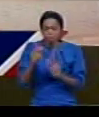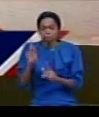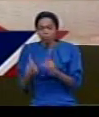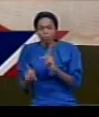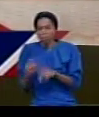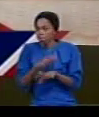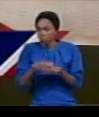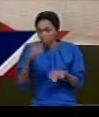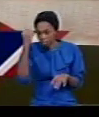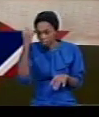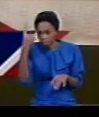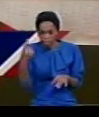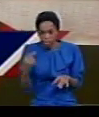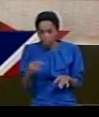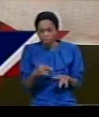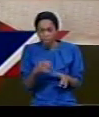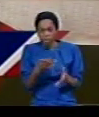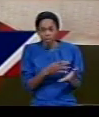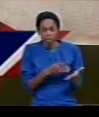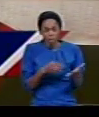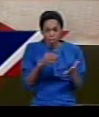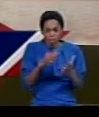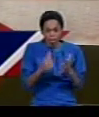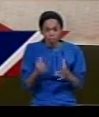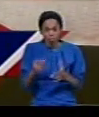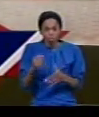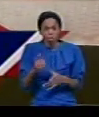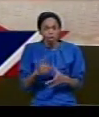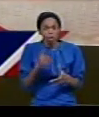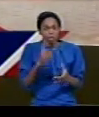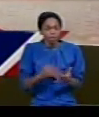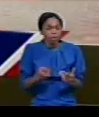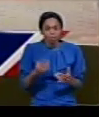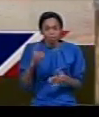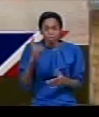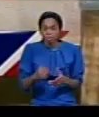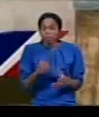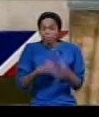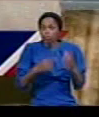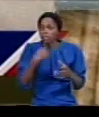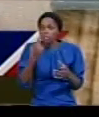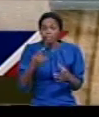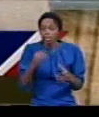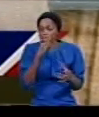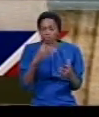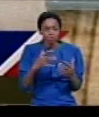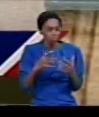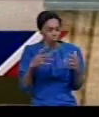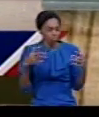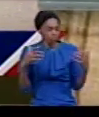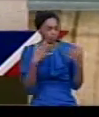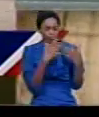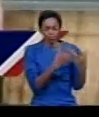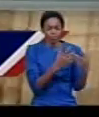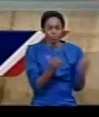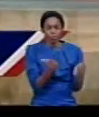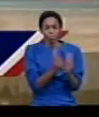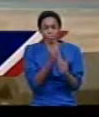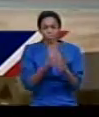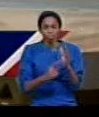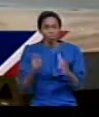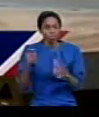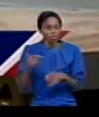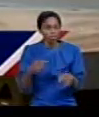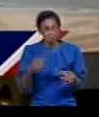they cannot match with what they actually believe. They are split personalities. They